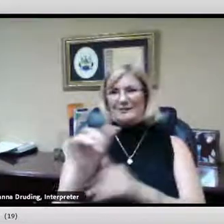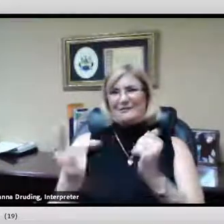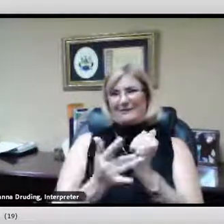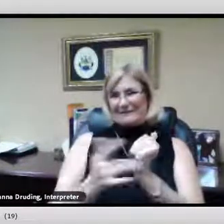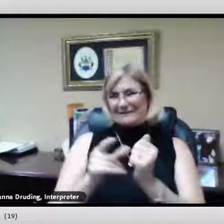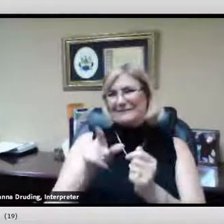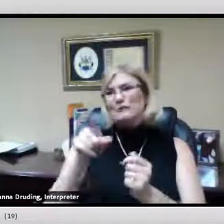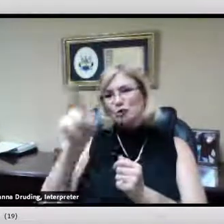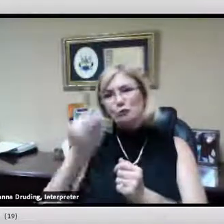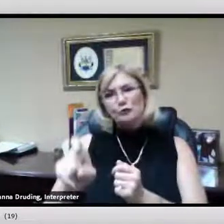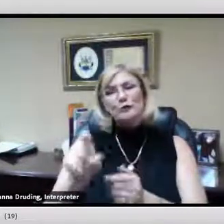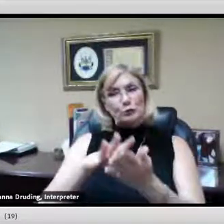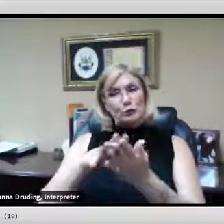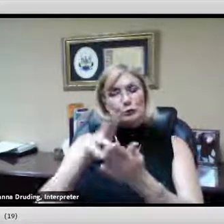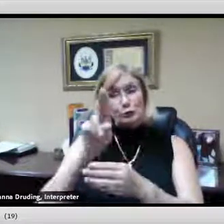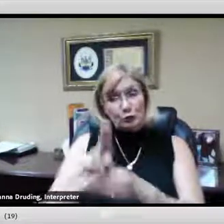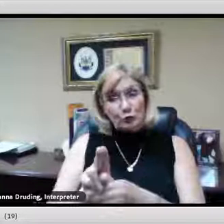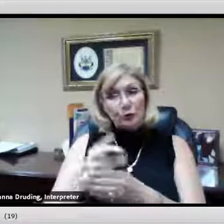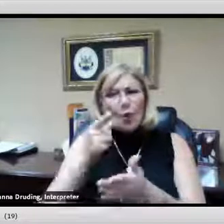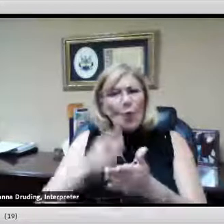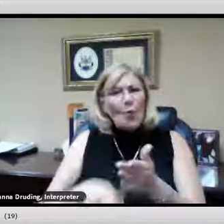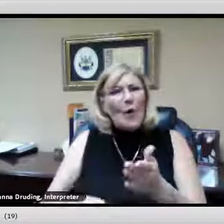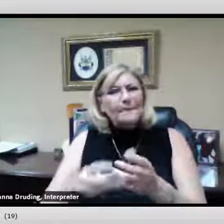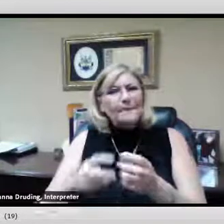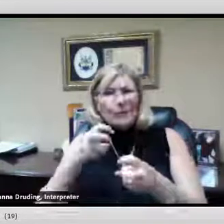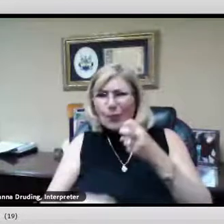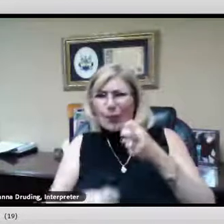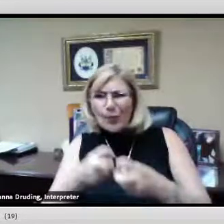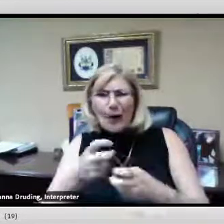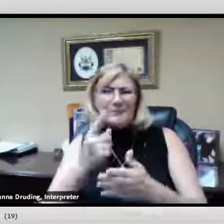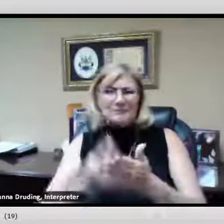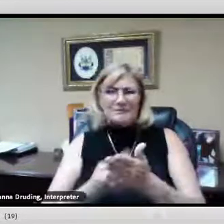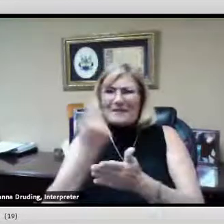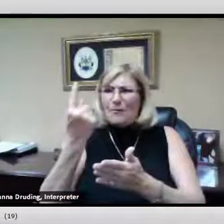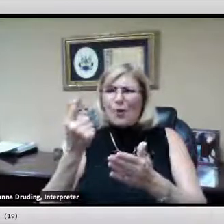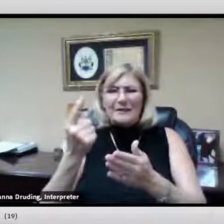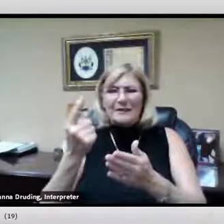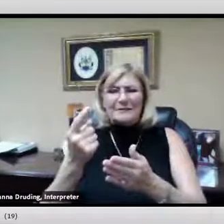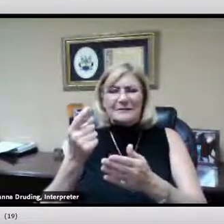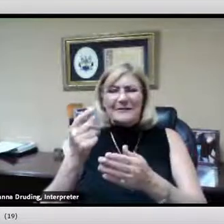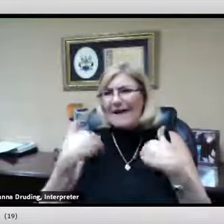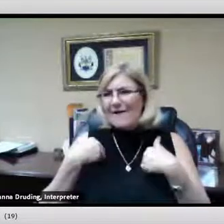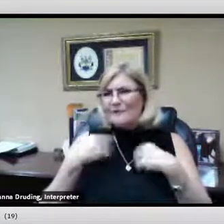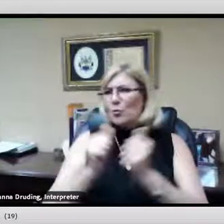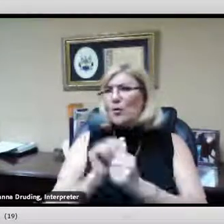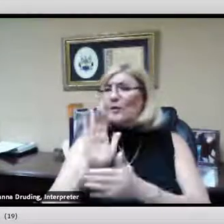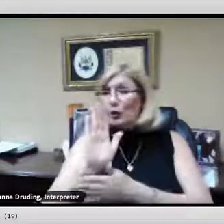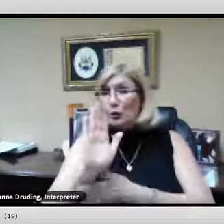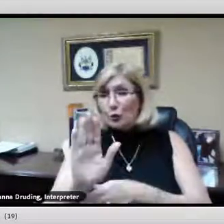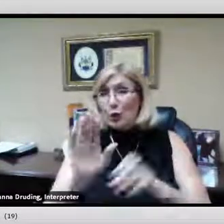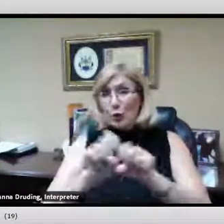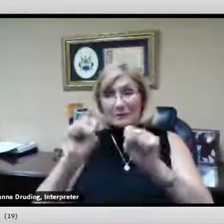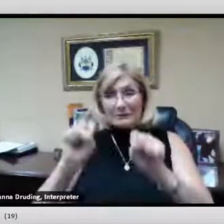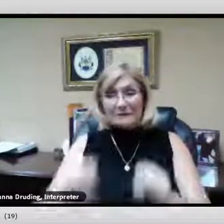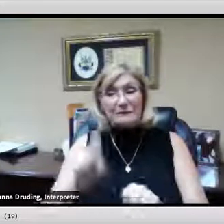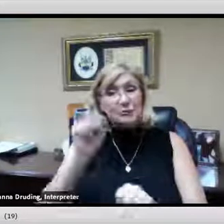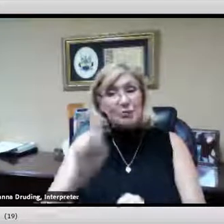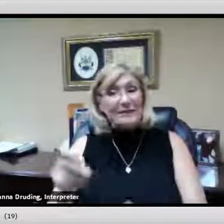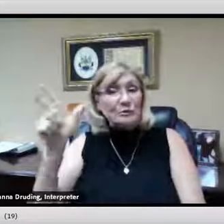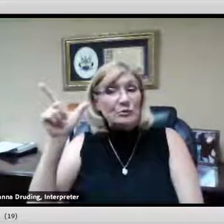figure out what problem someone is having with your systems. You need to listen carefully to the